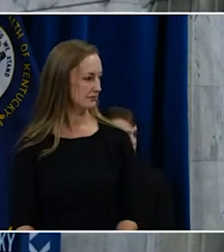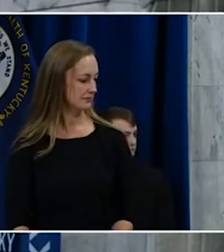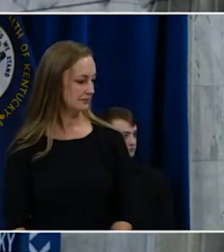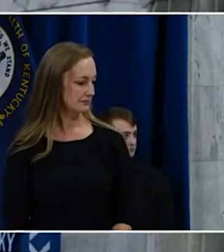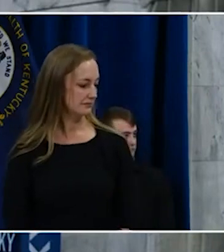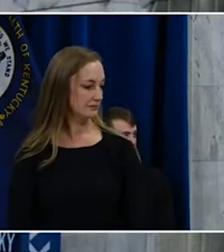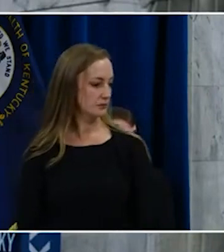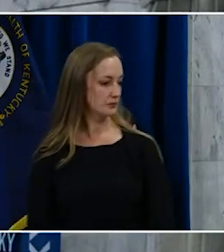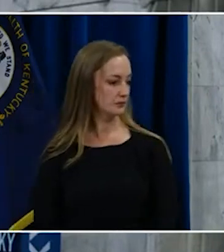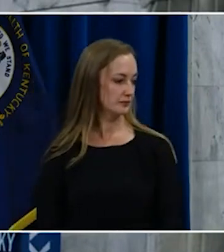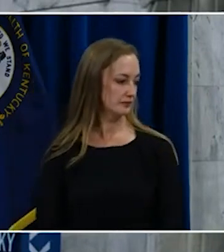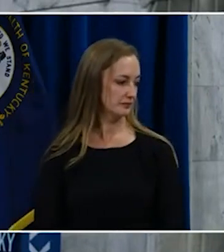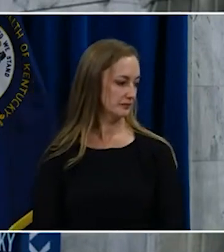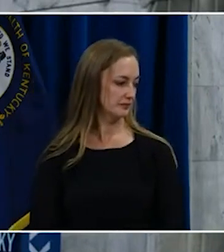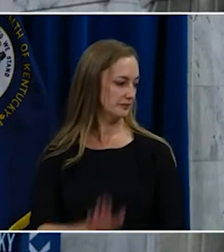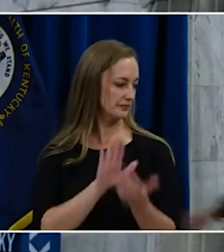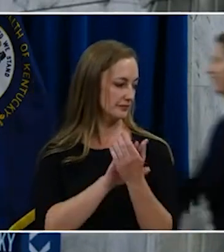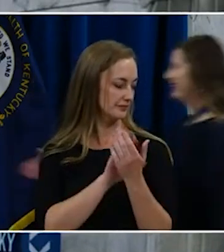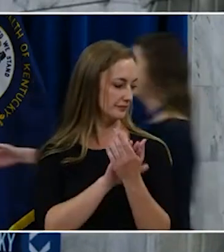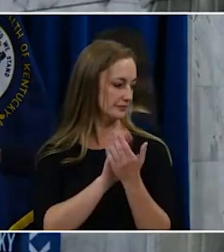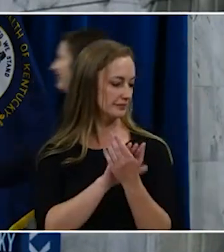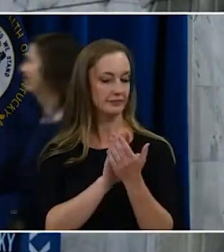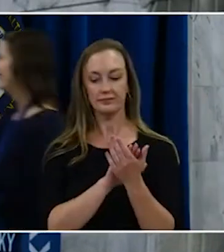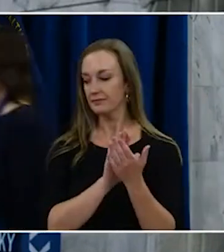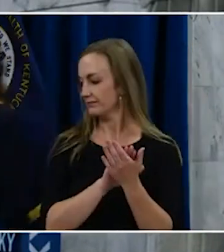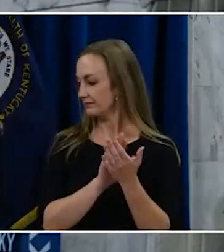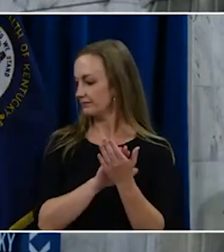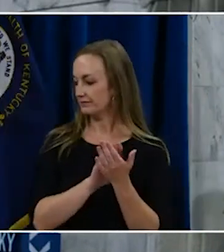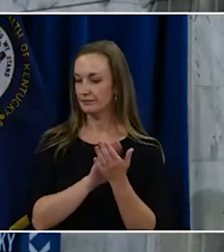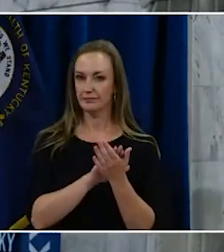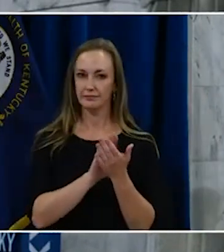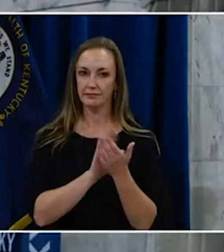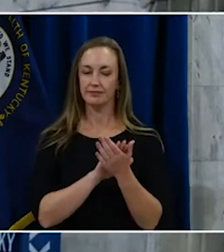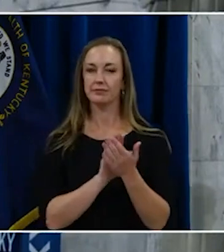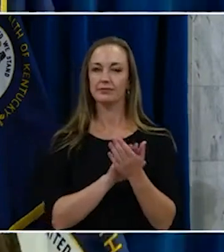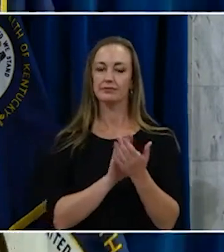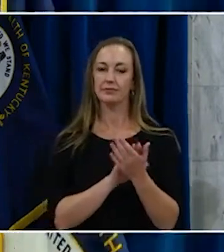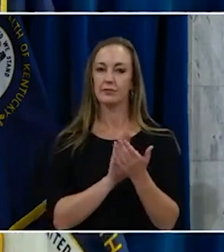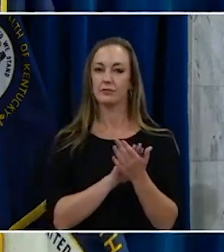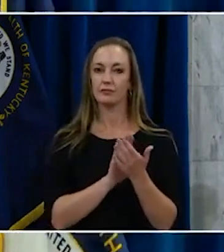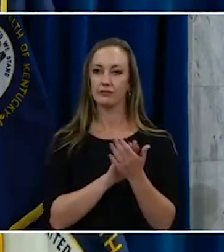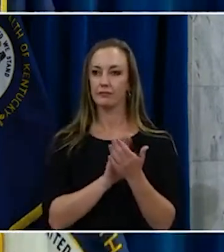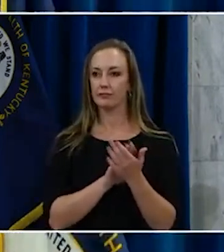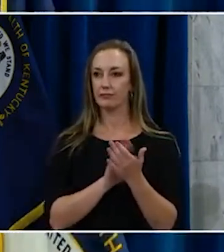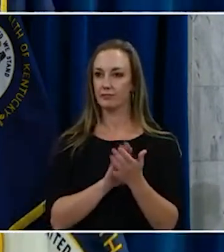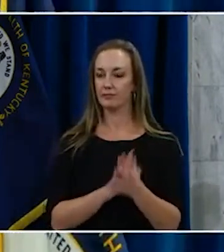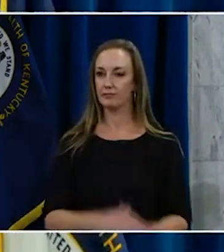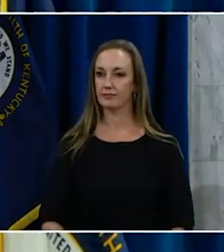Thank you so much.